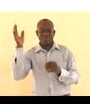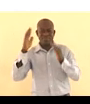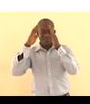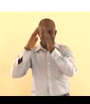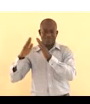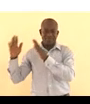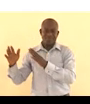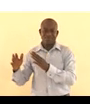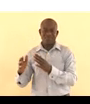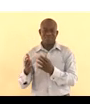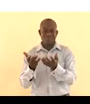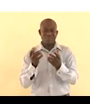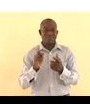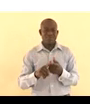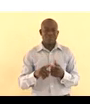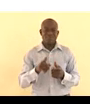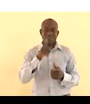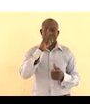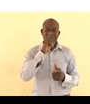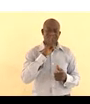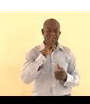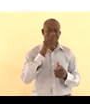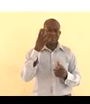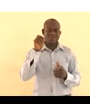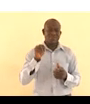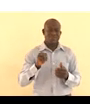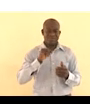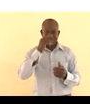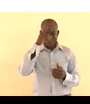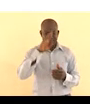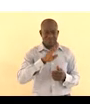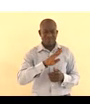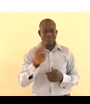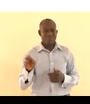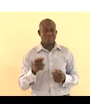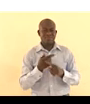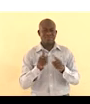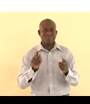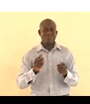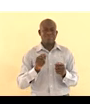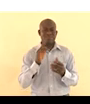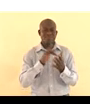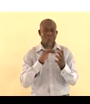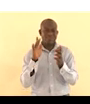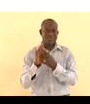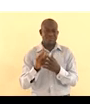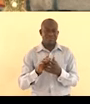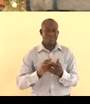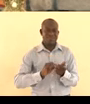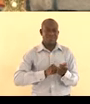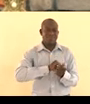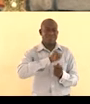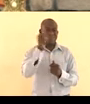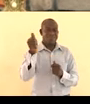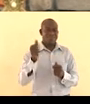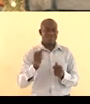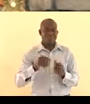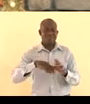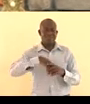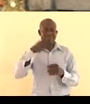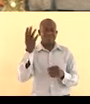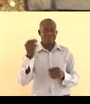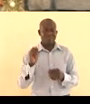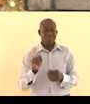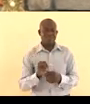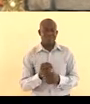They meant to silence him forever. But Jesus slipped out of their midst. So